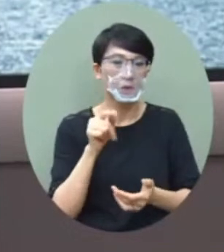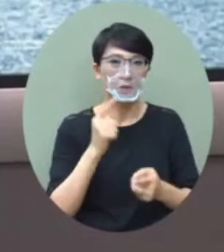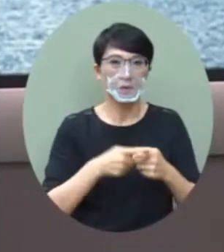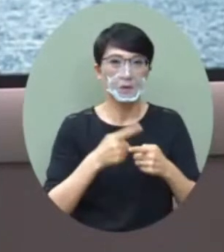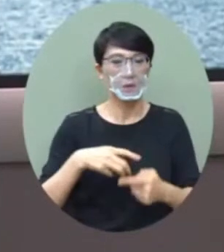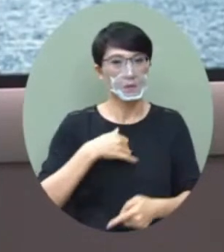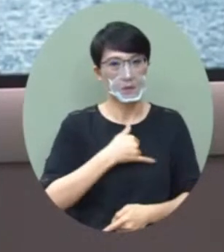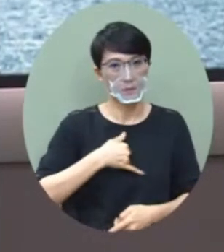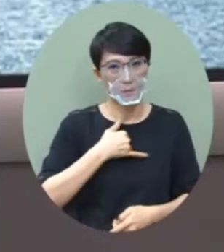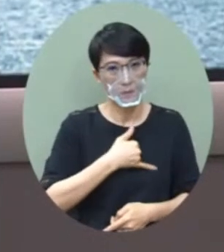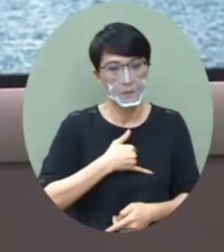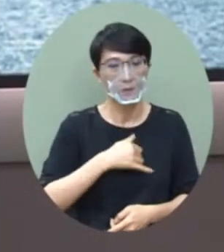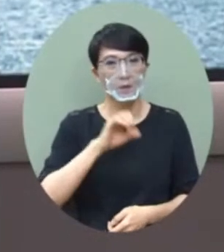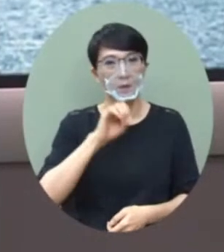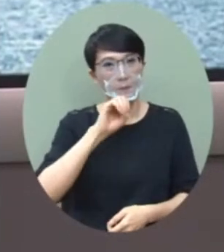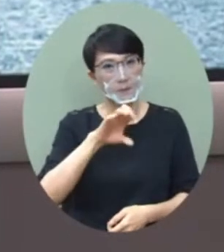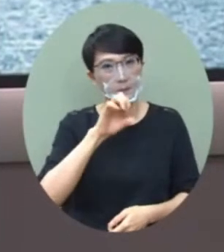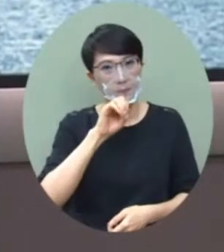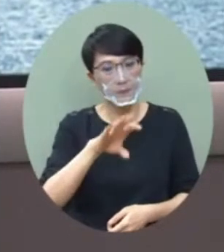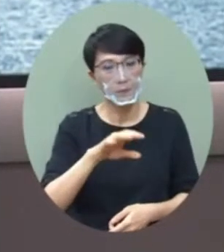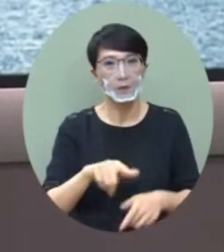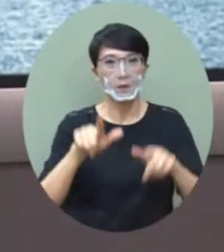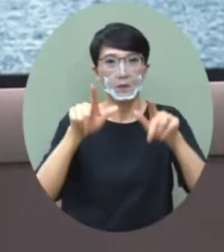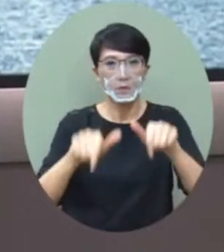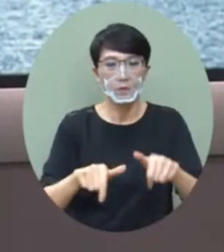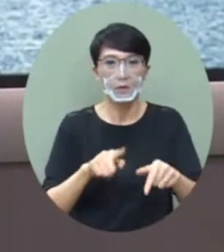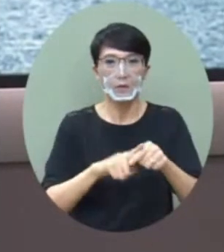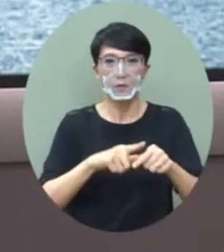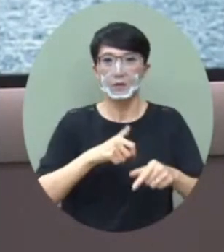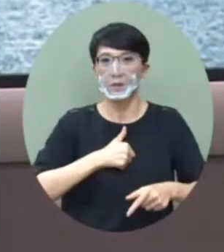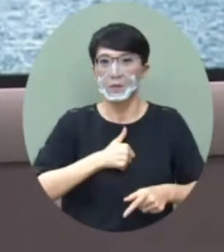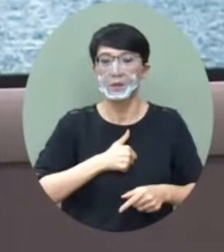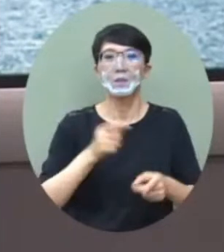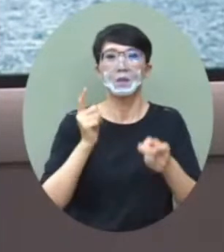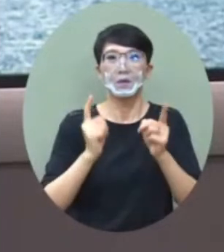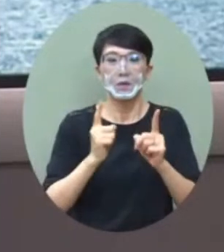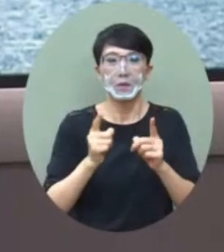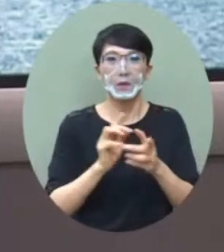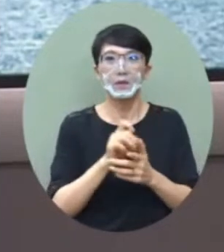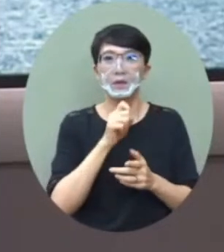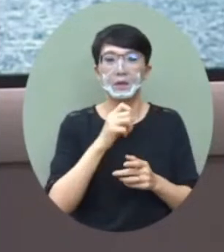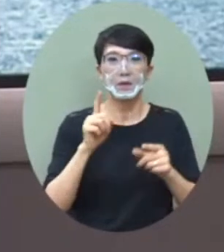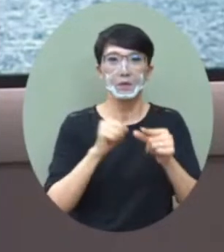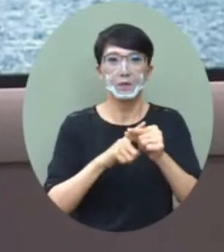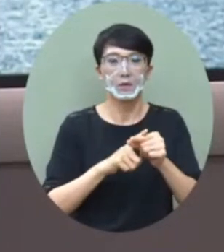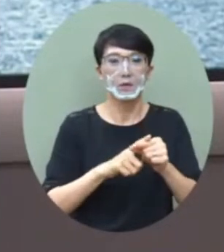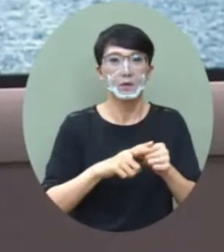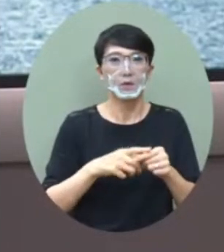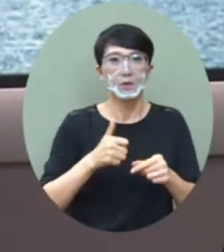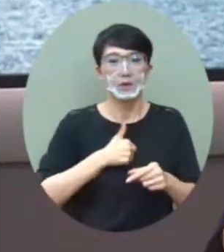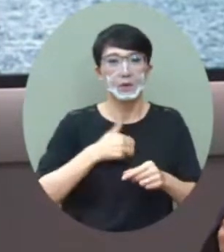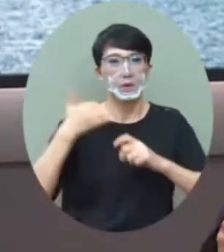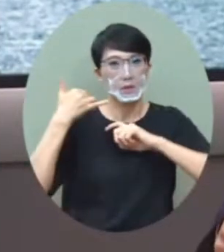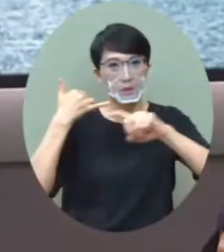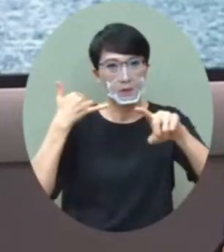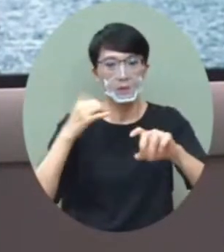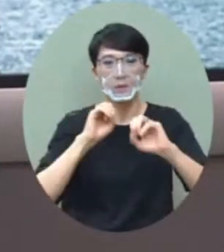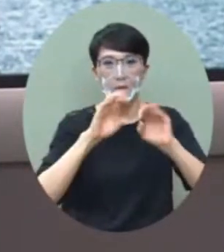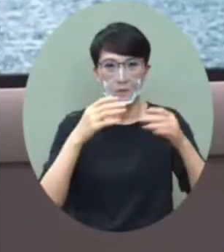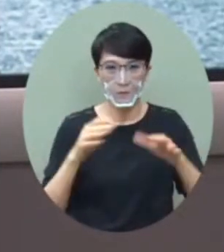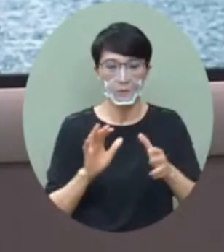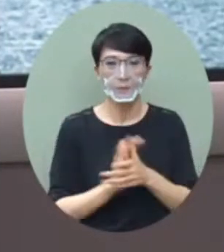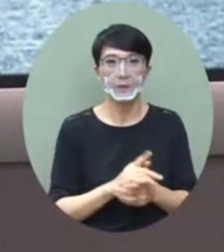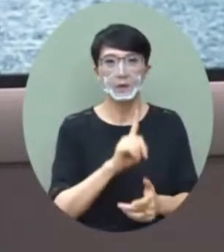condition. So if you have a doubt, please consult Chinese